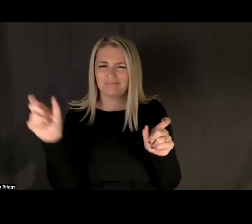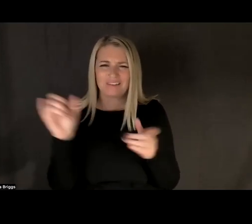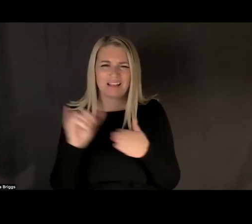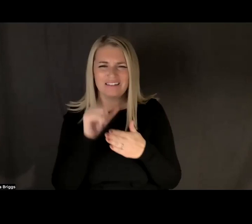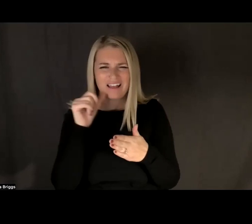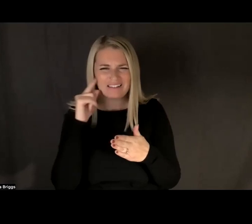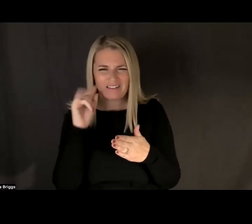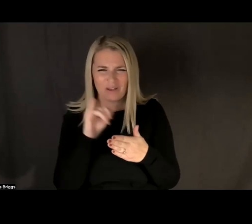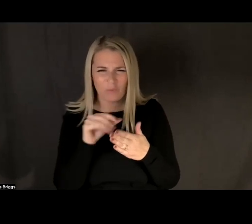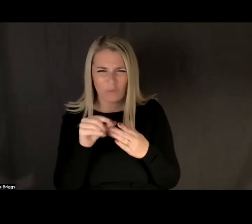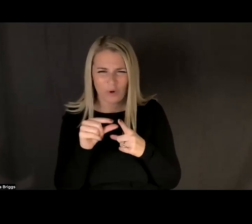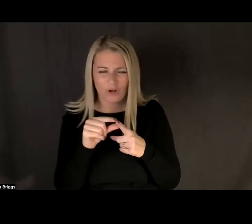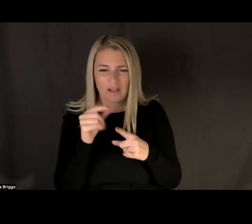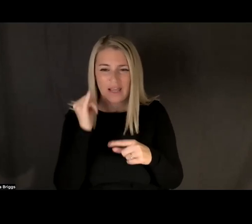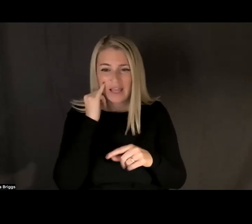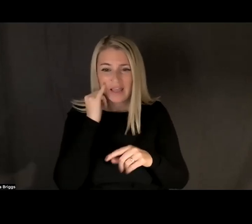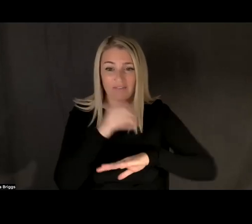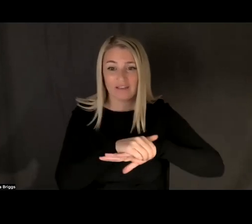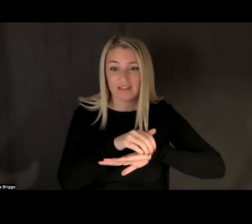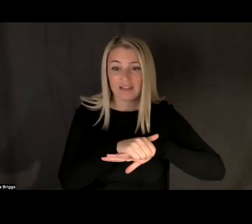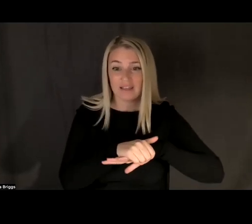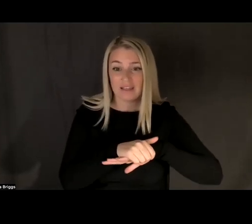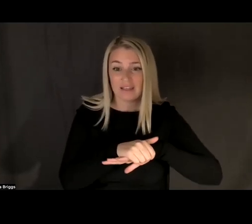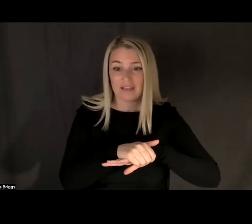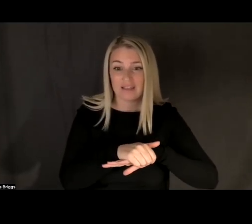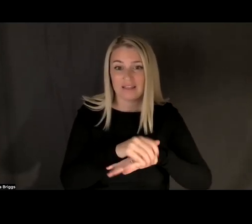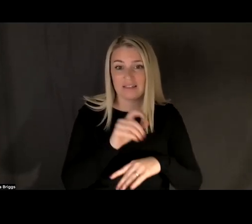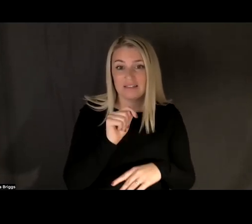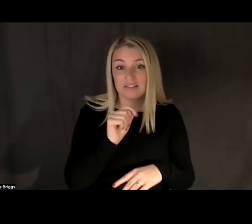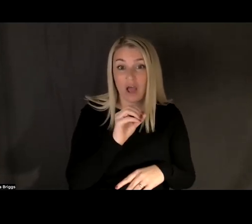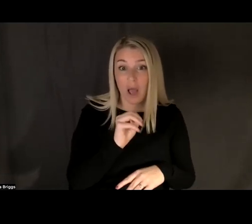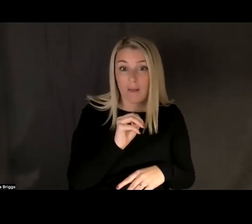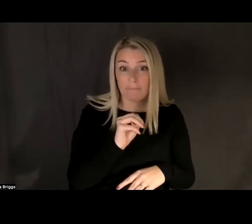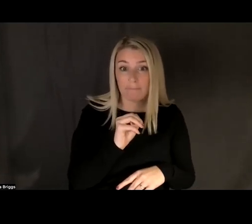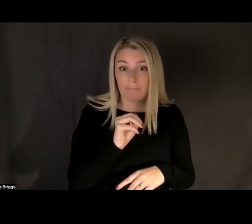hey, Tom ate, and then we're totally off. So it's really like